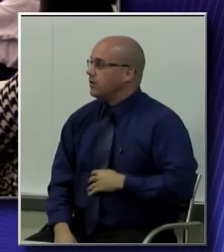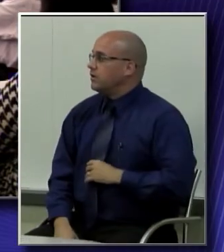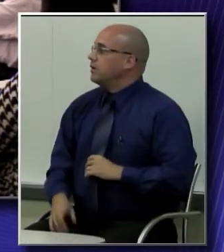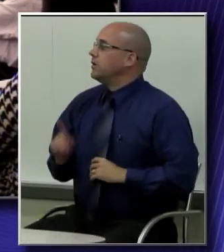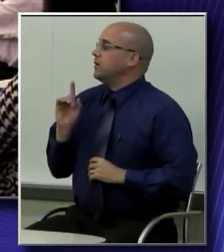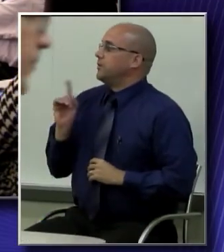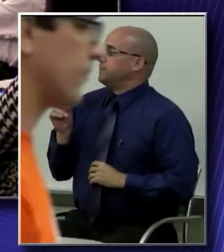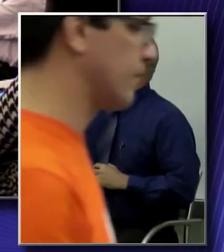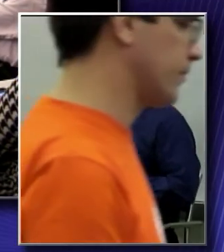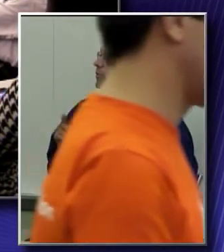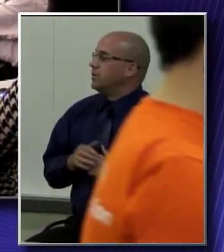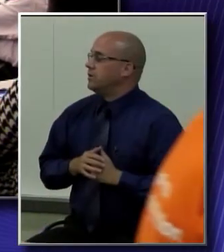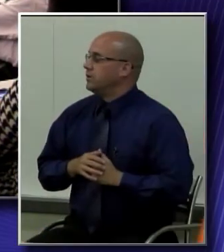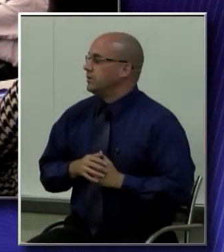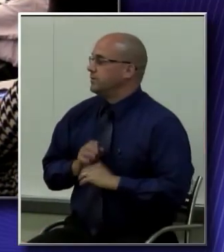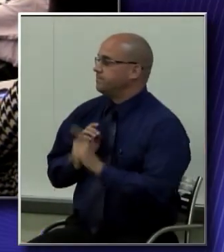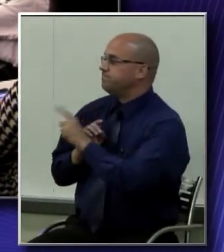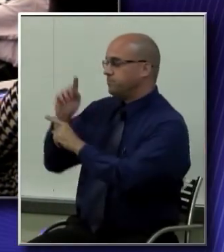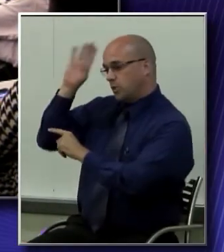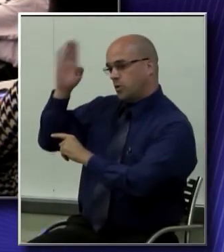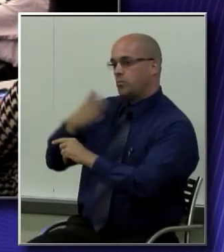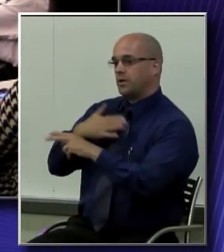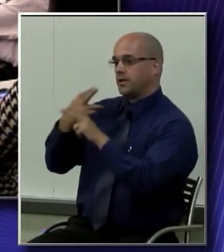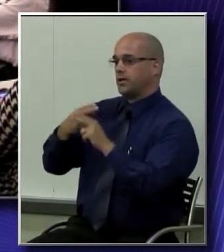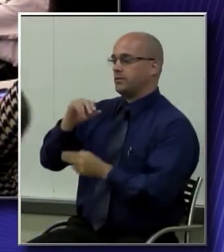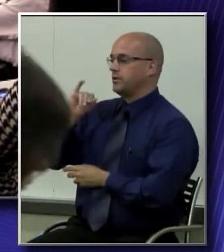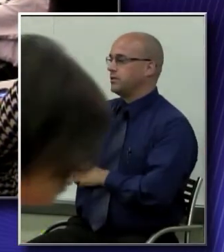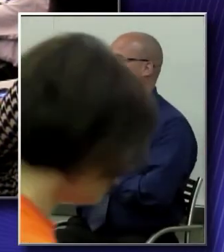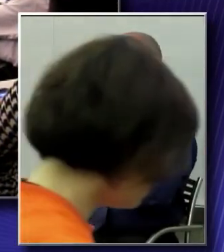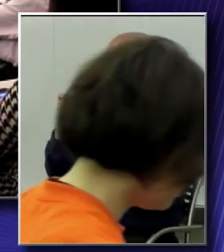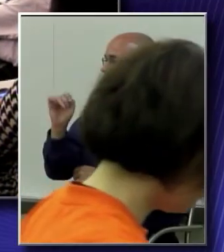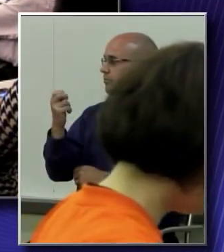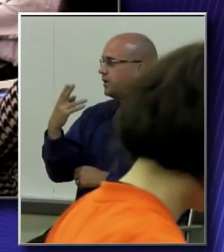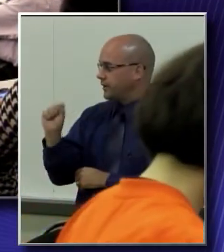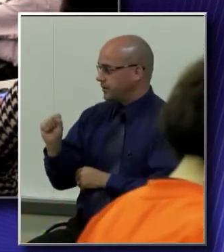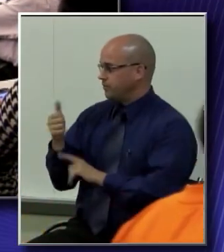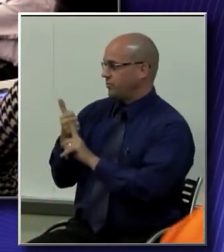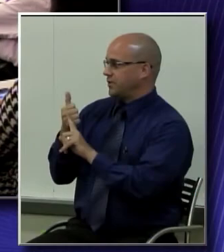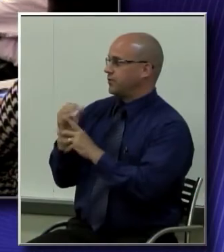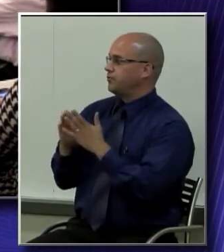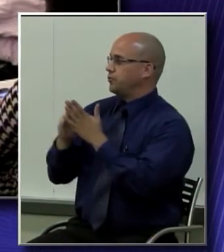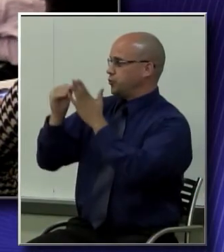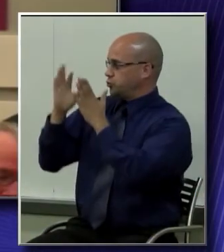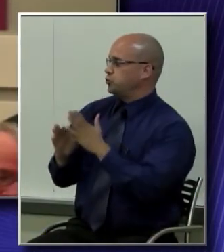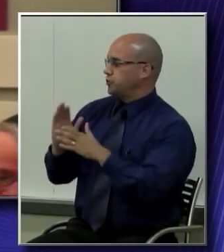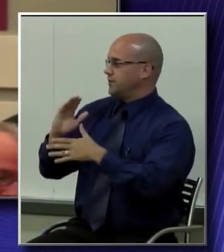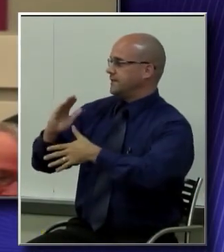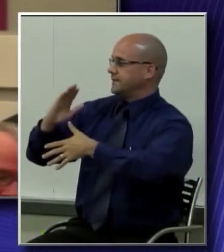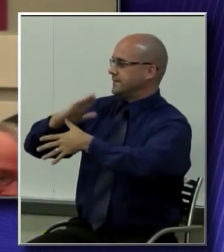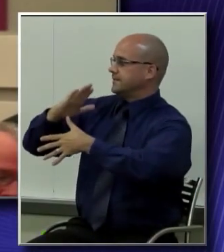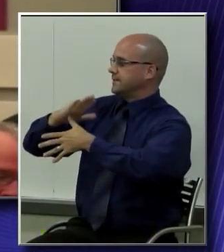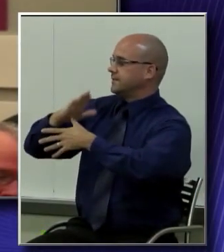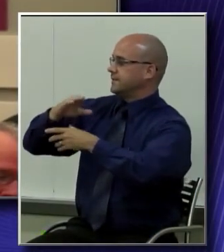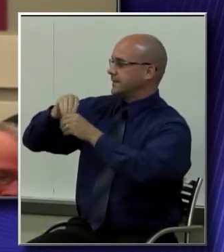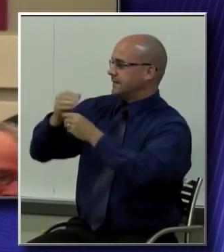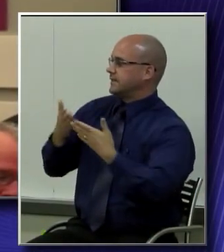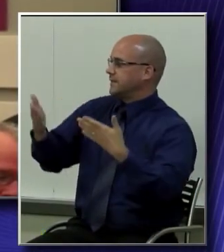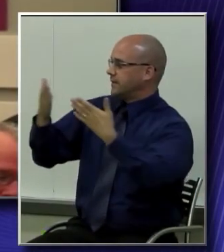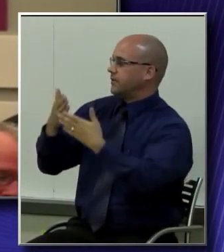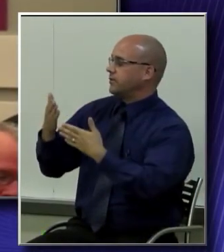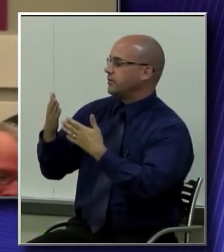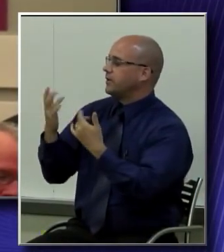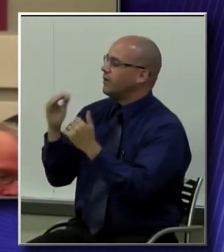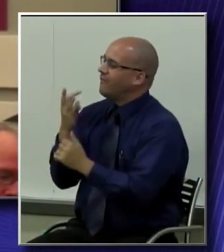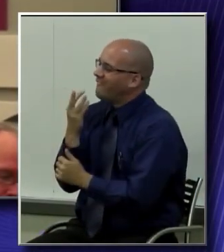Yes, sir. Yes, hello, my name is Gerald Myers. I am a rising senior here at North Carolina Central University. And a few